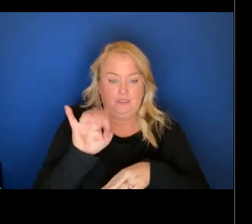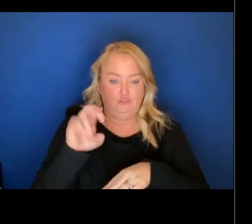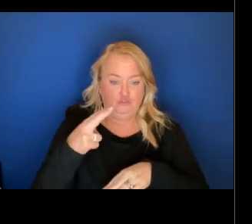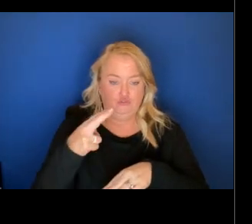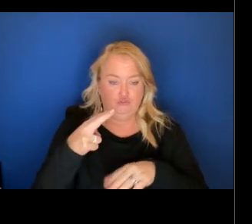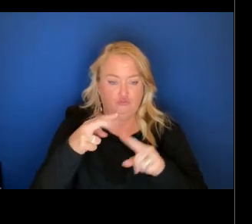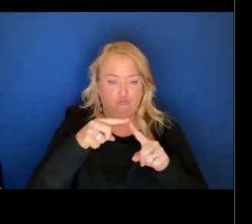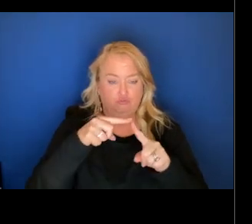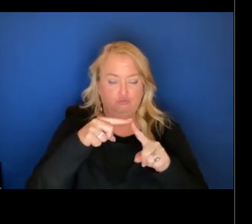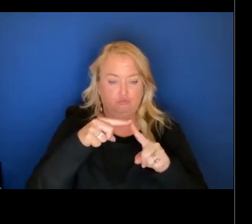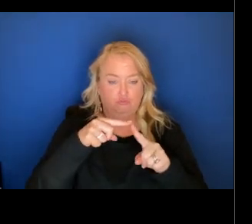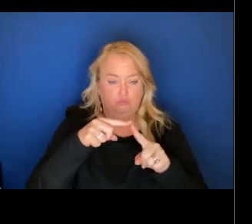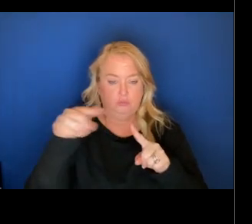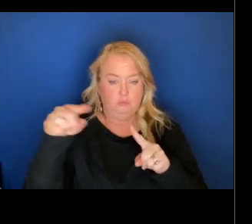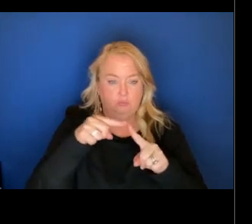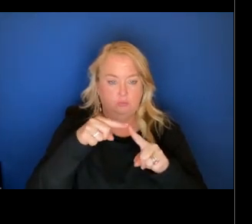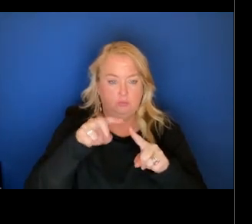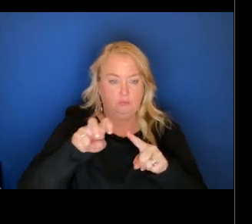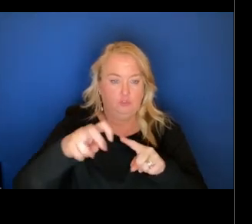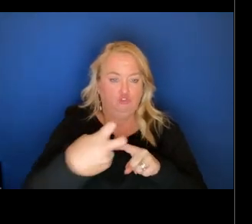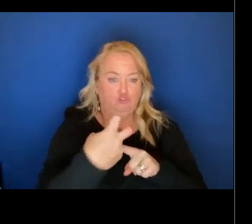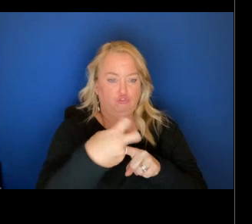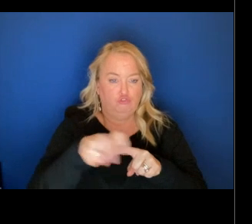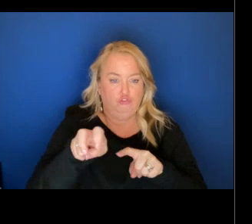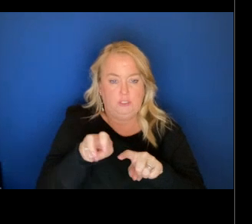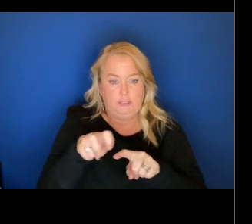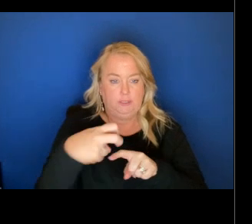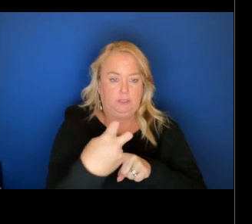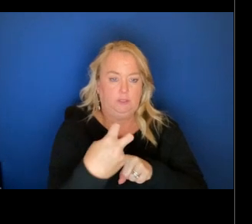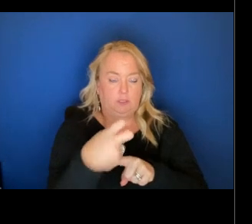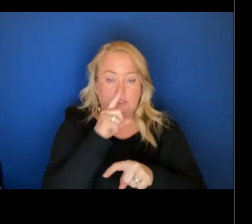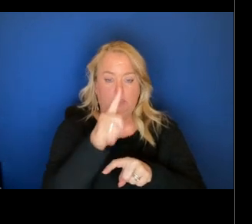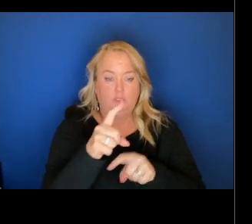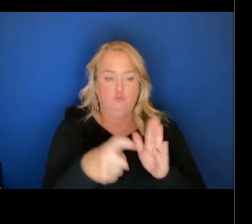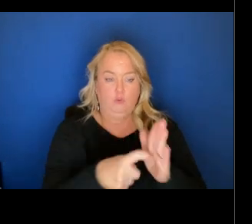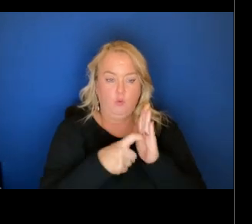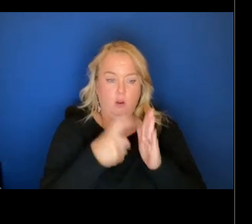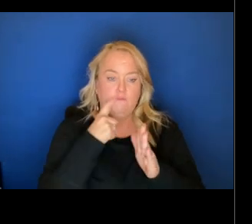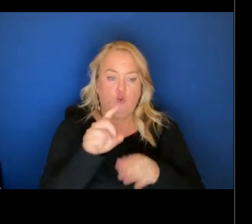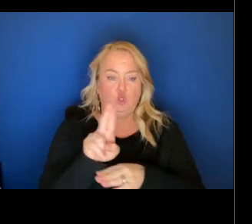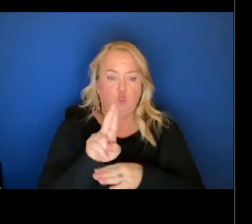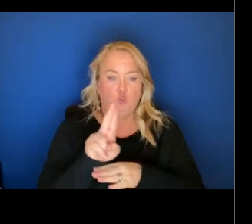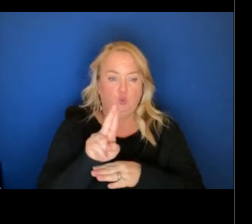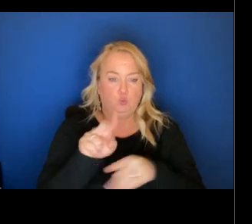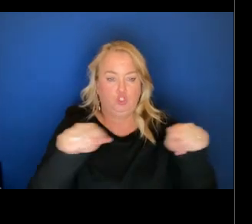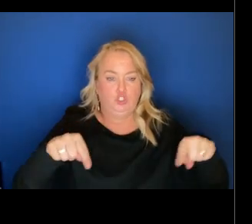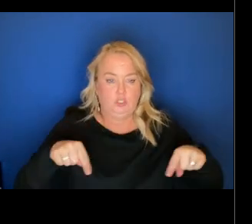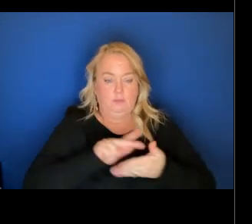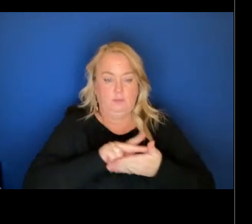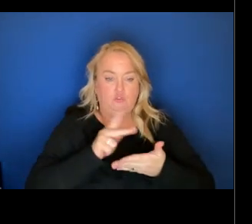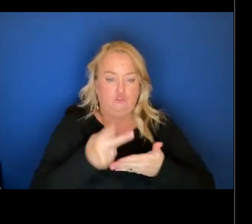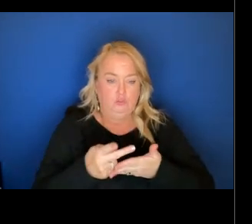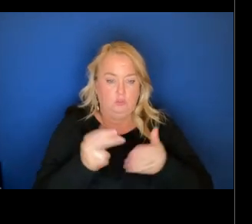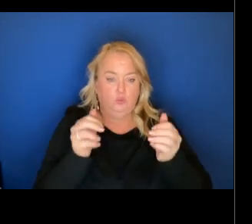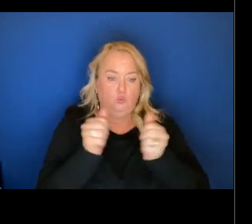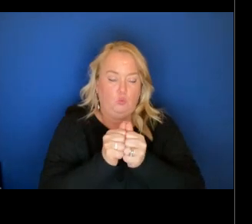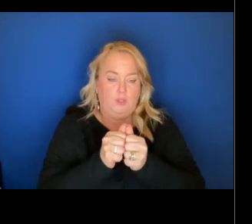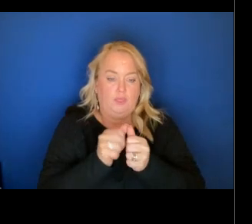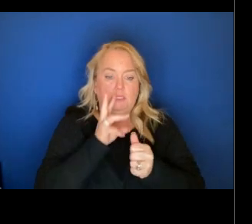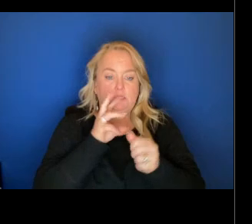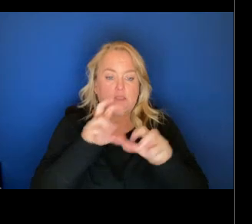60-inch diameter turning circle is required for a U-shaped kitchen with a